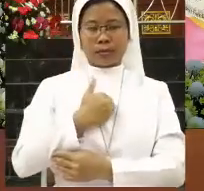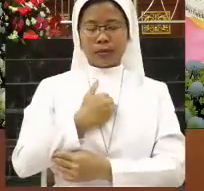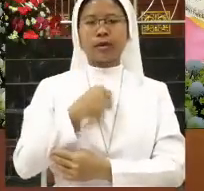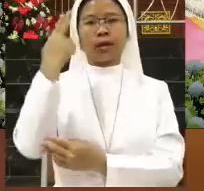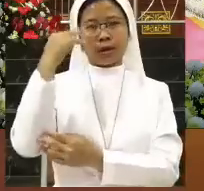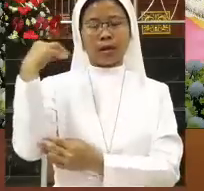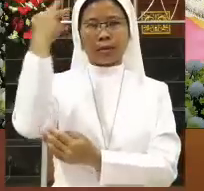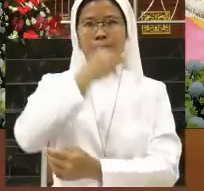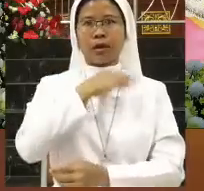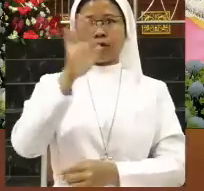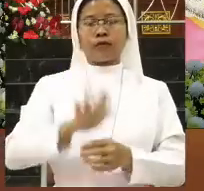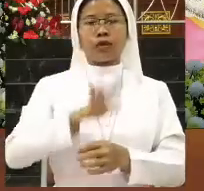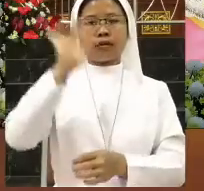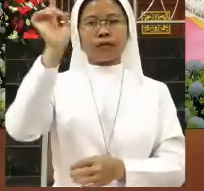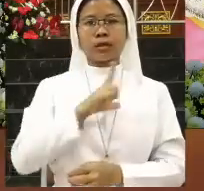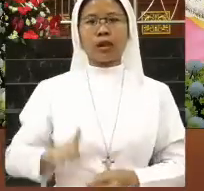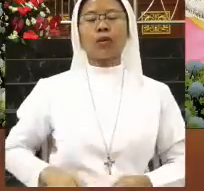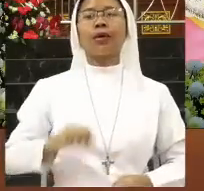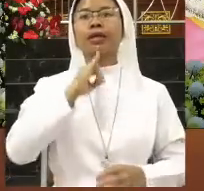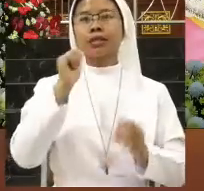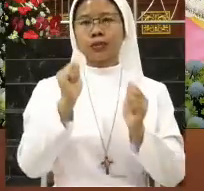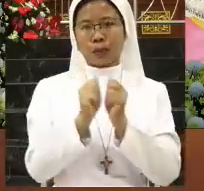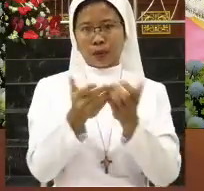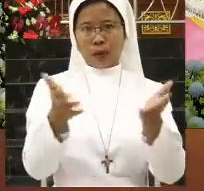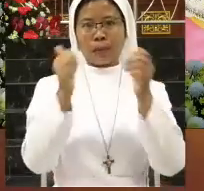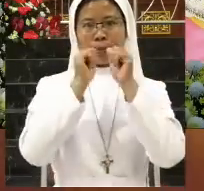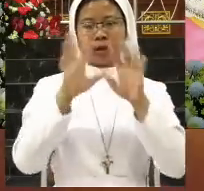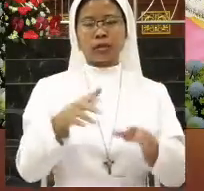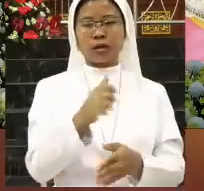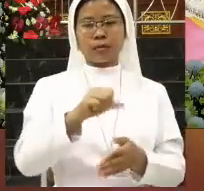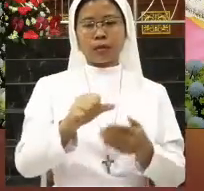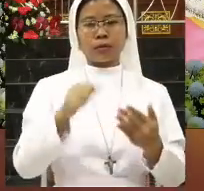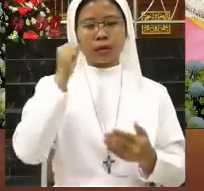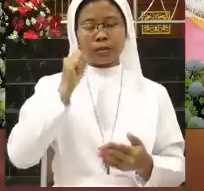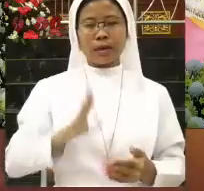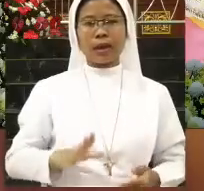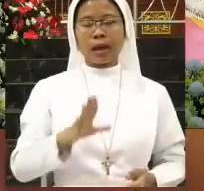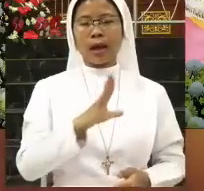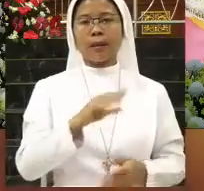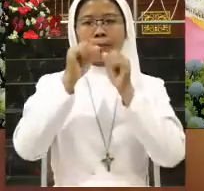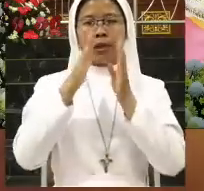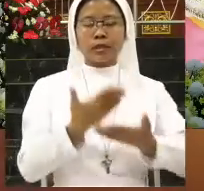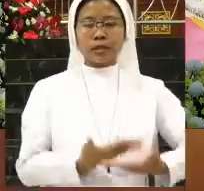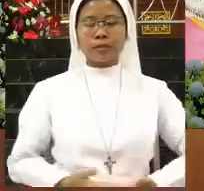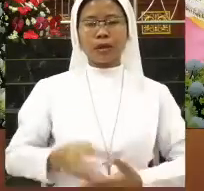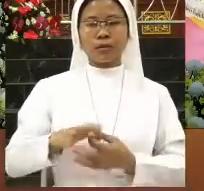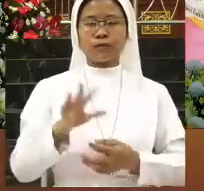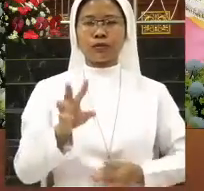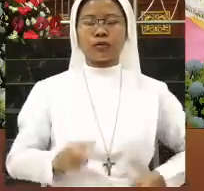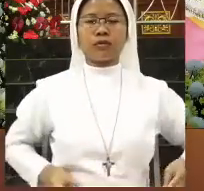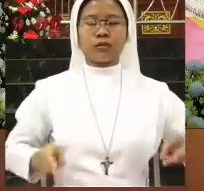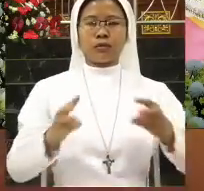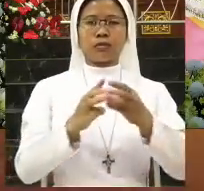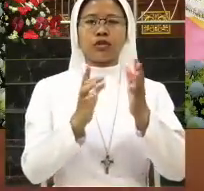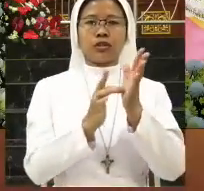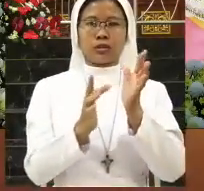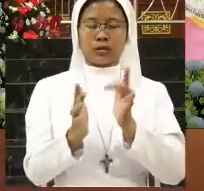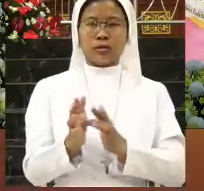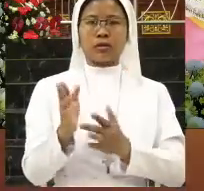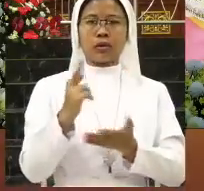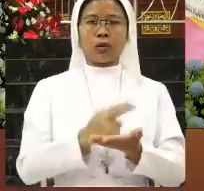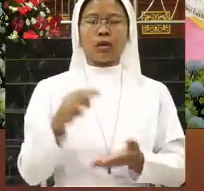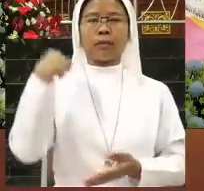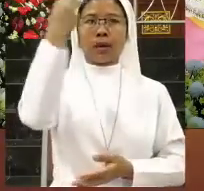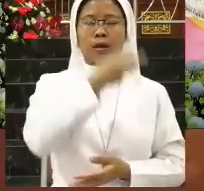Hail Mary, full of grace, the Lord is with you. Blessed are you among women, and blessed is the fruit of your womb,